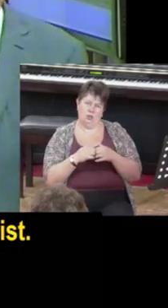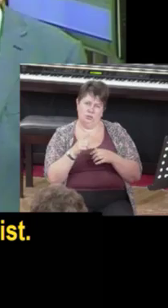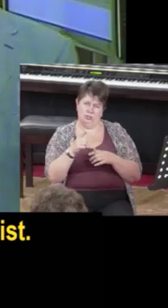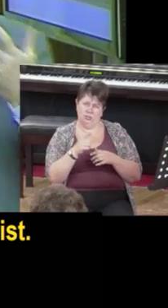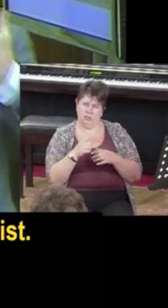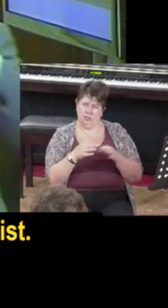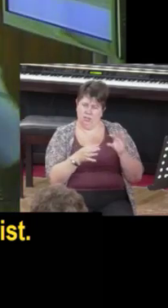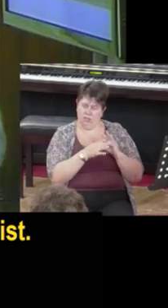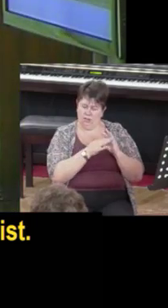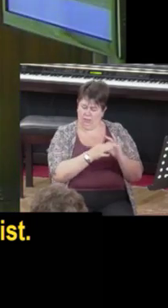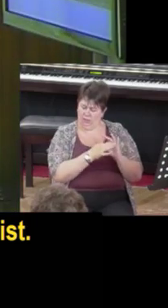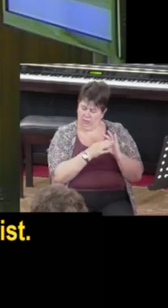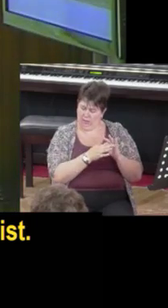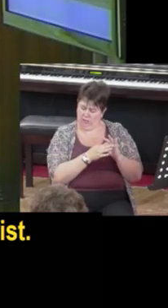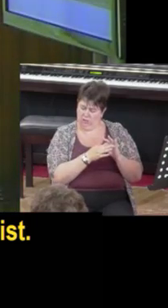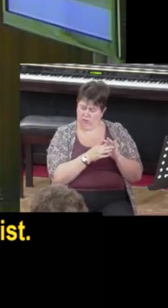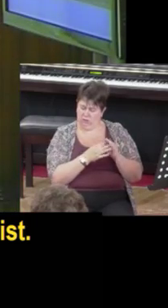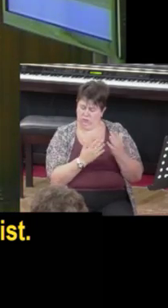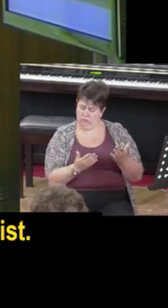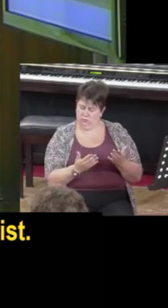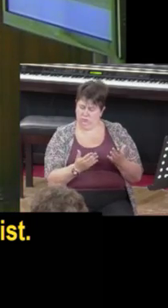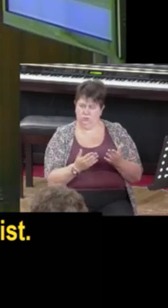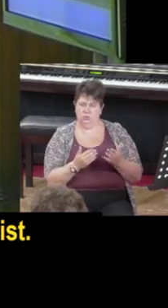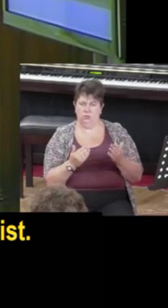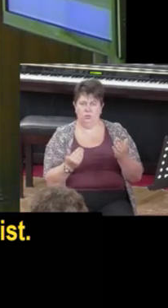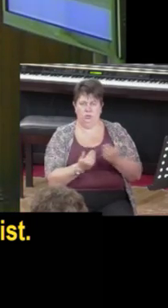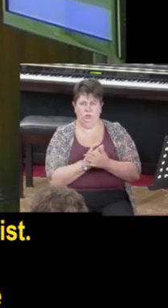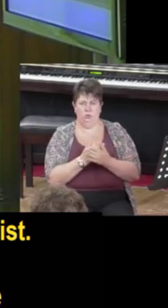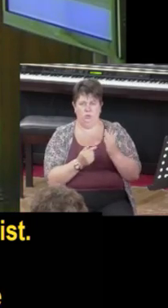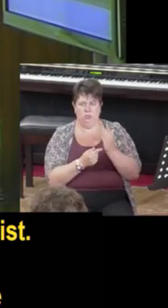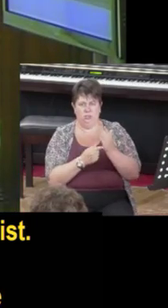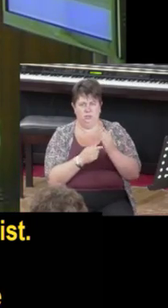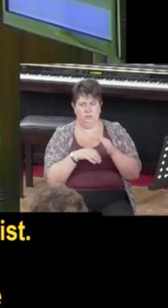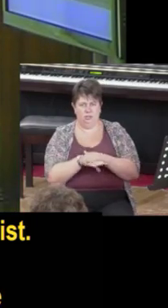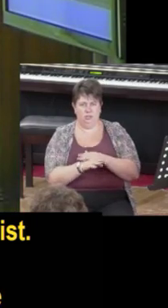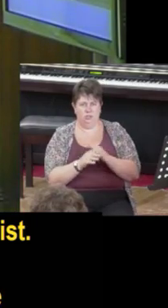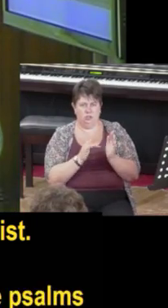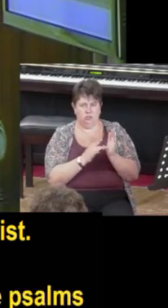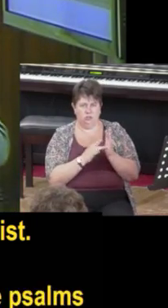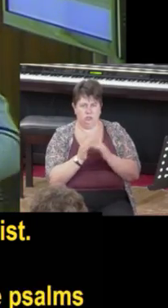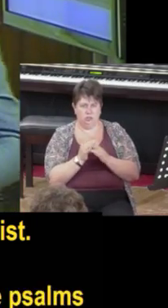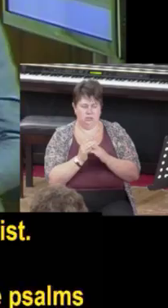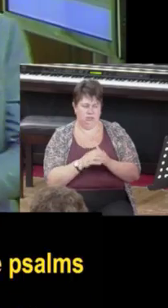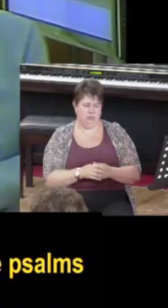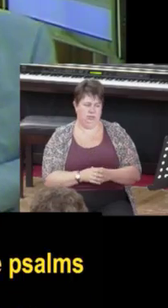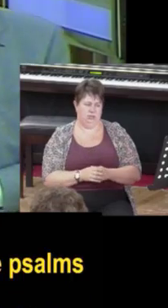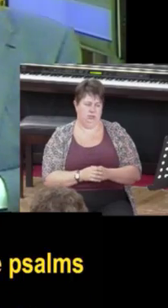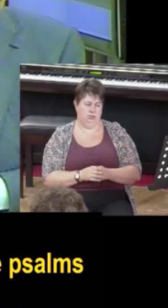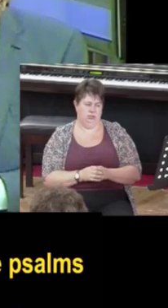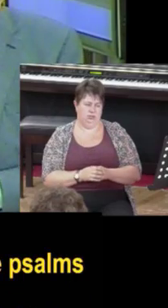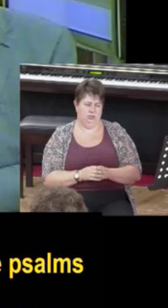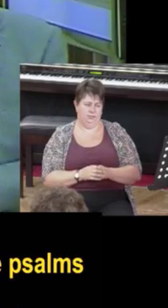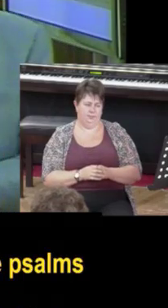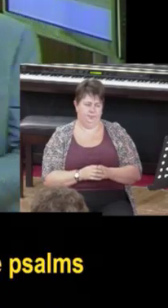in the Psalms relate to what we're reading about Jesus, about Christ? Well, the first thing to